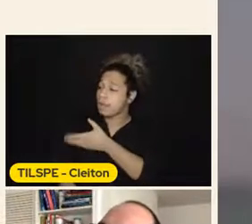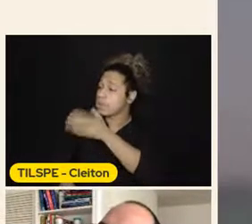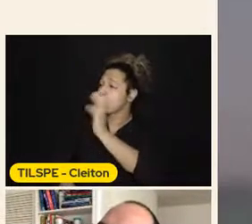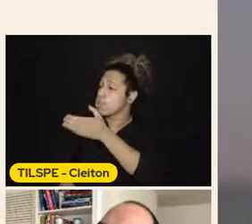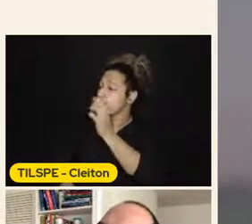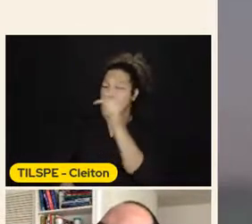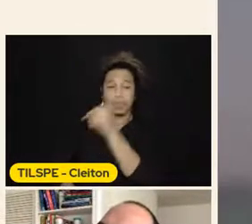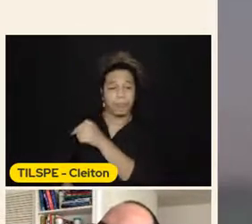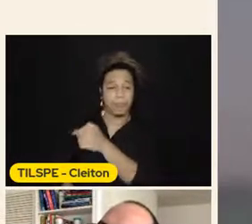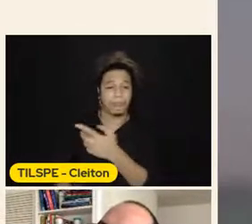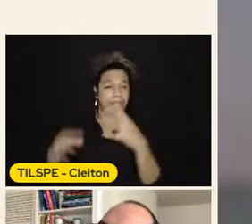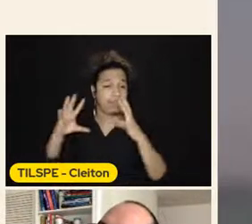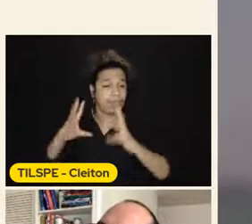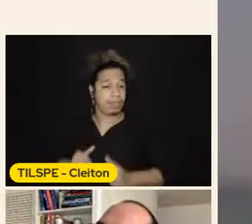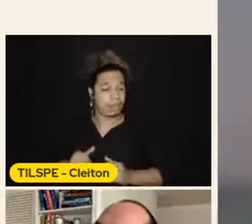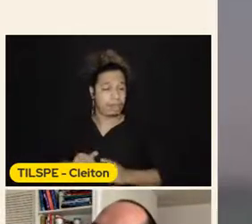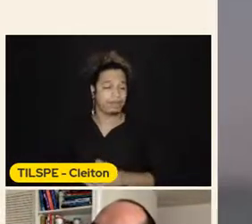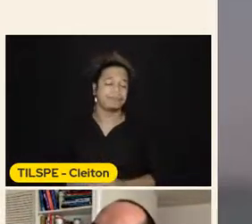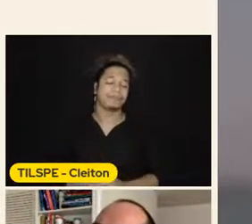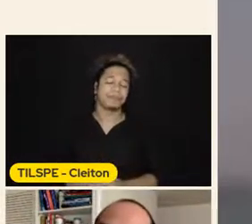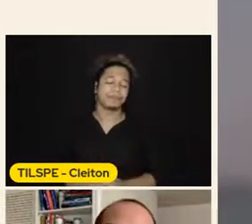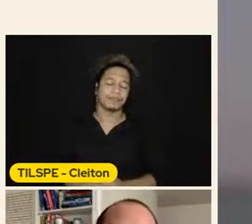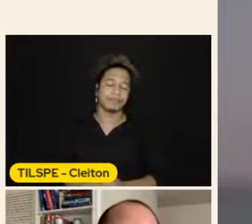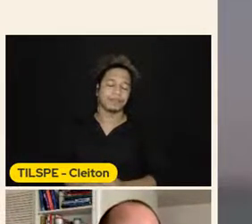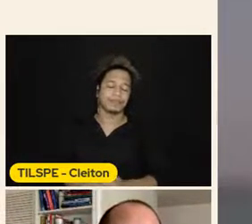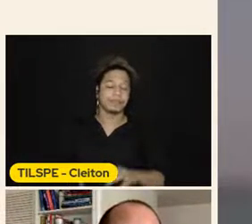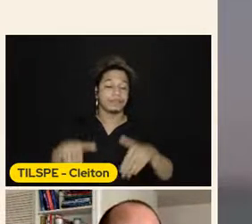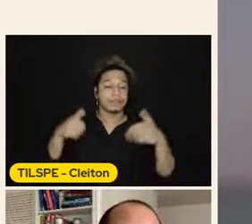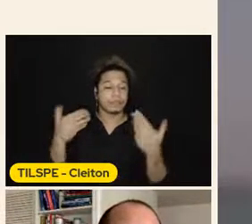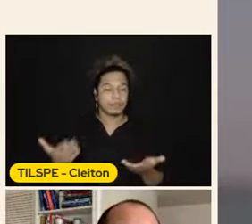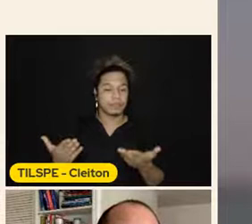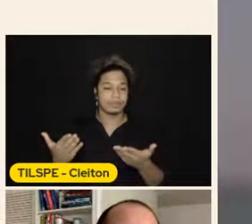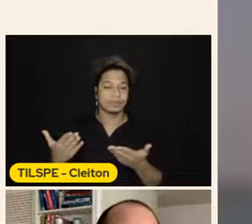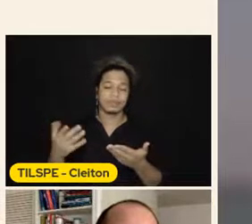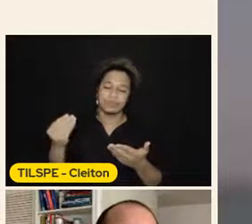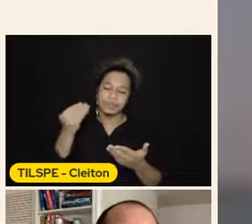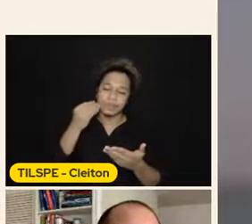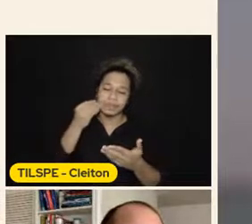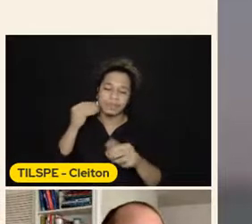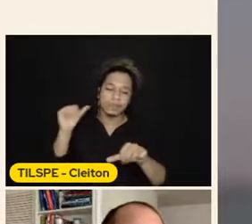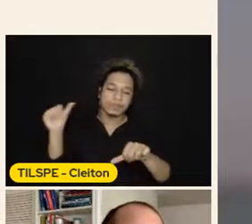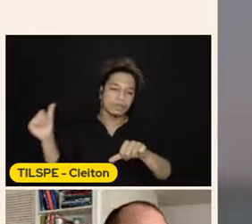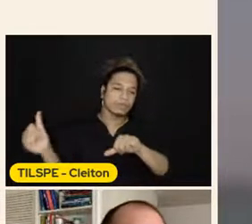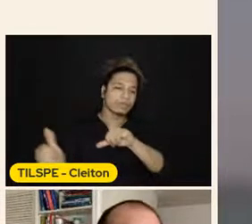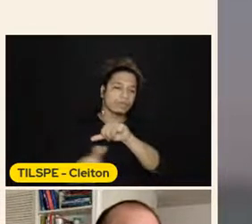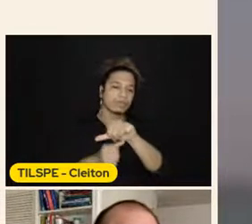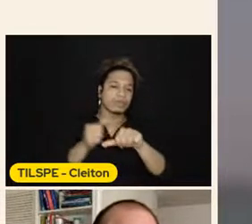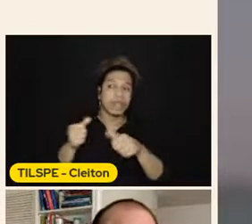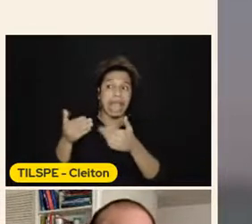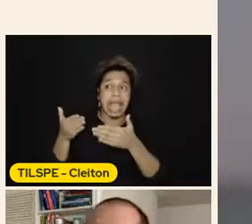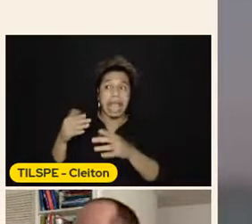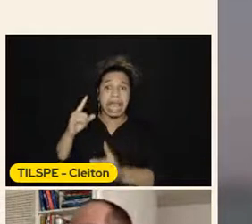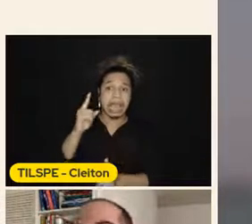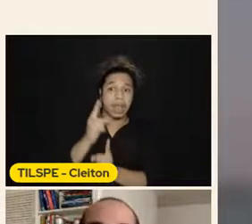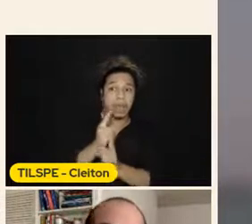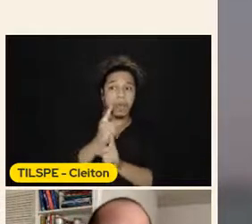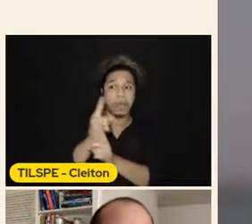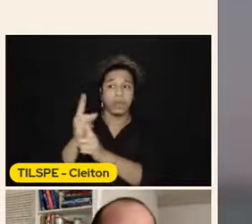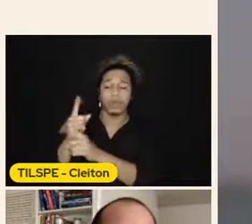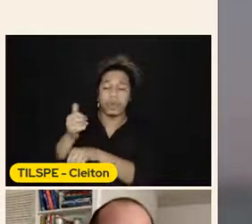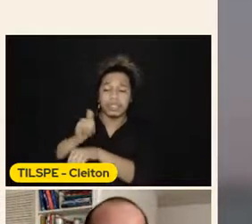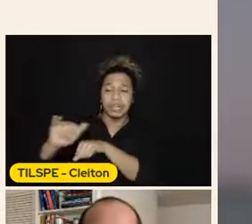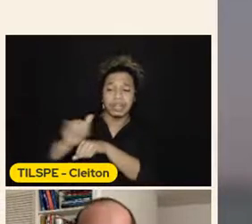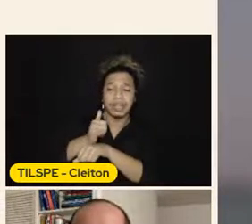here was making a device to transform energy, she found different ways to solve